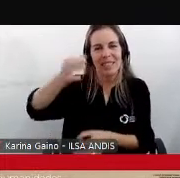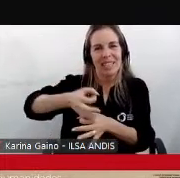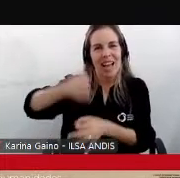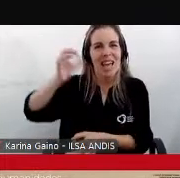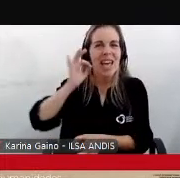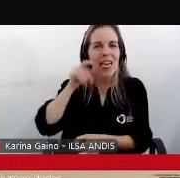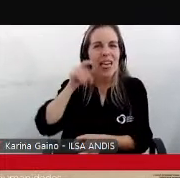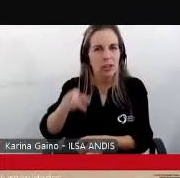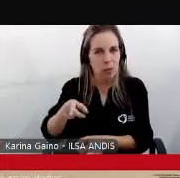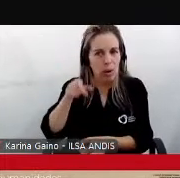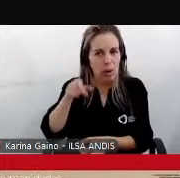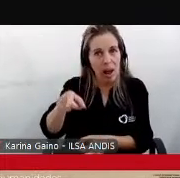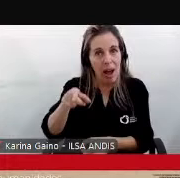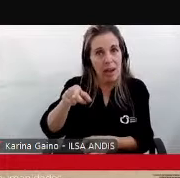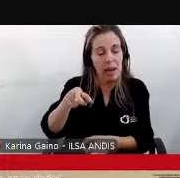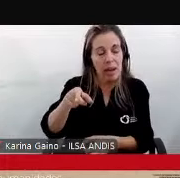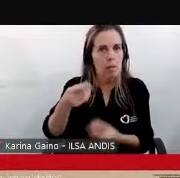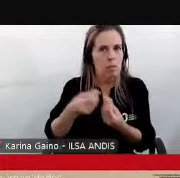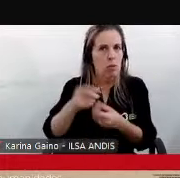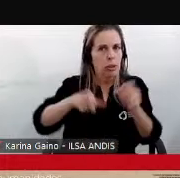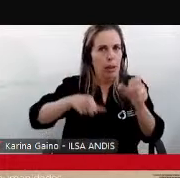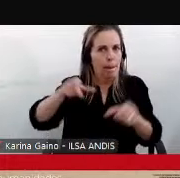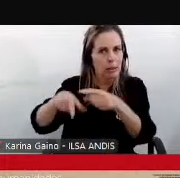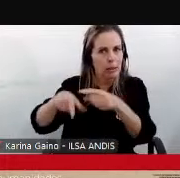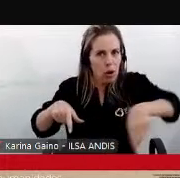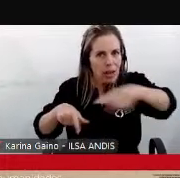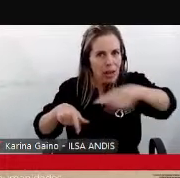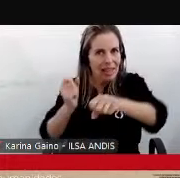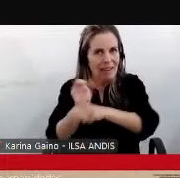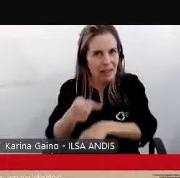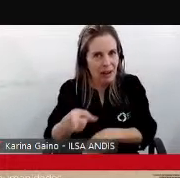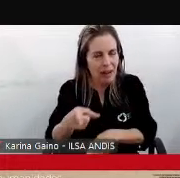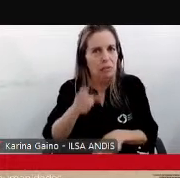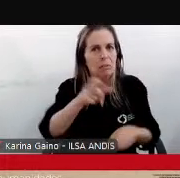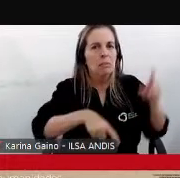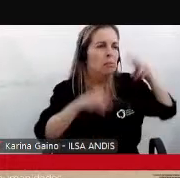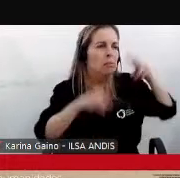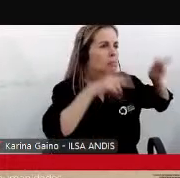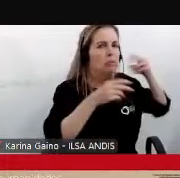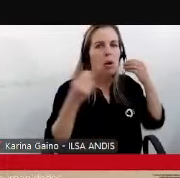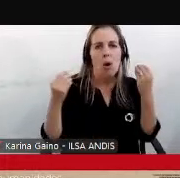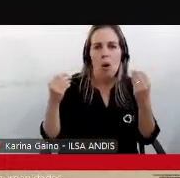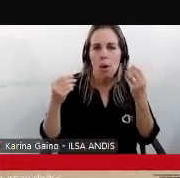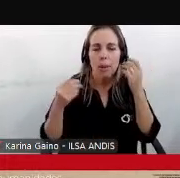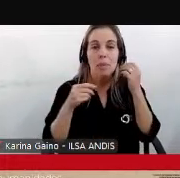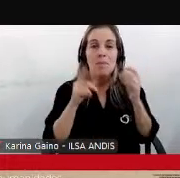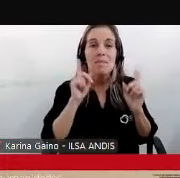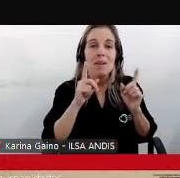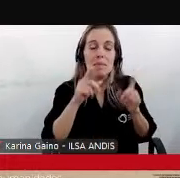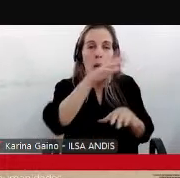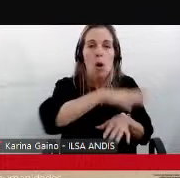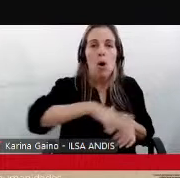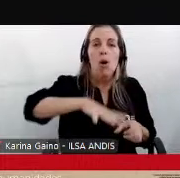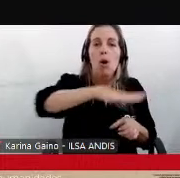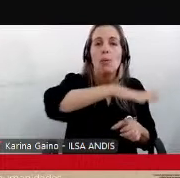in the highlands and show them a branch of ripe coffee cherries. And they